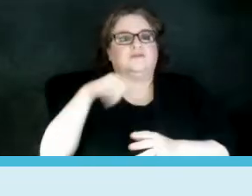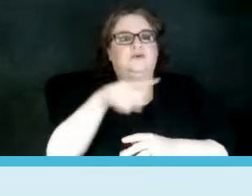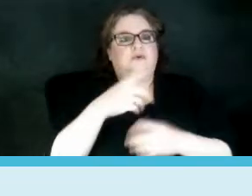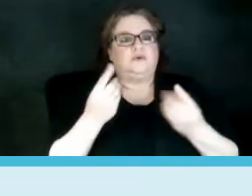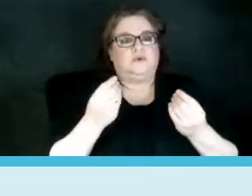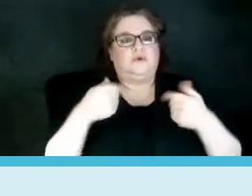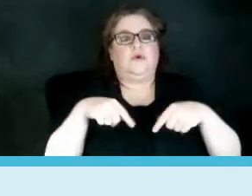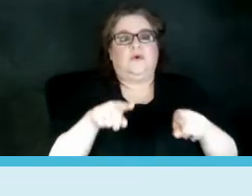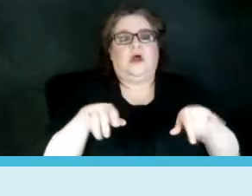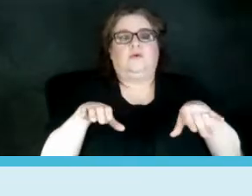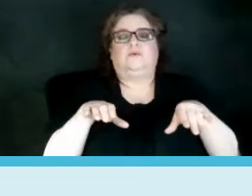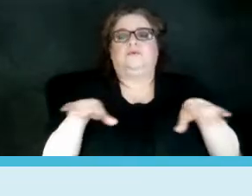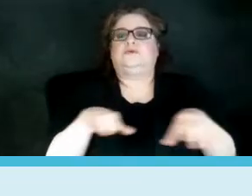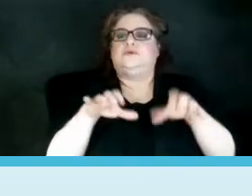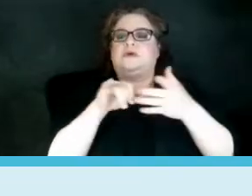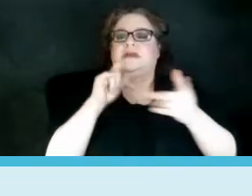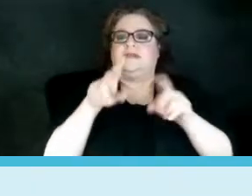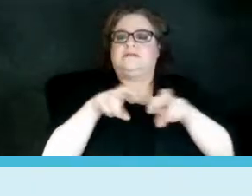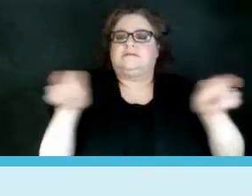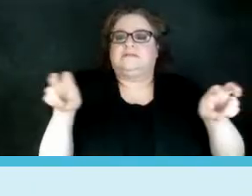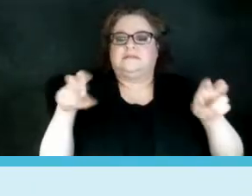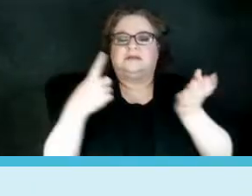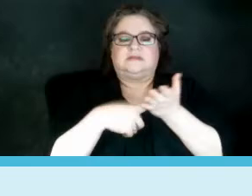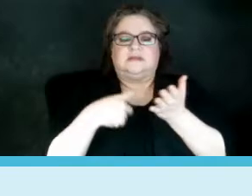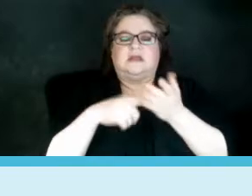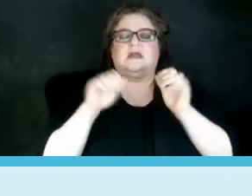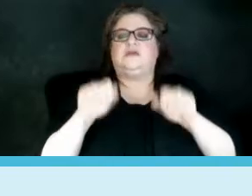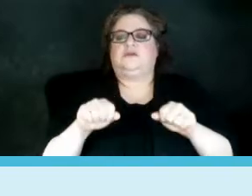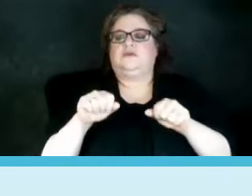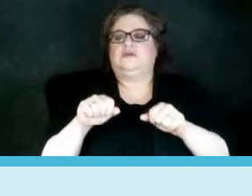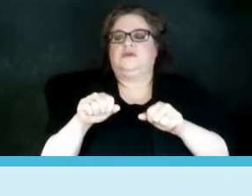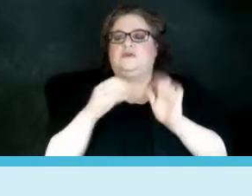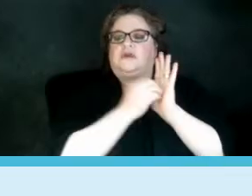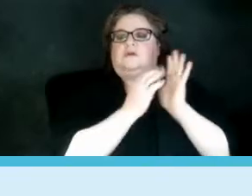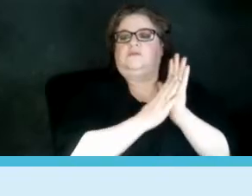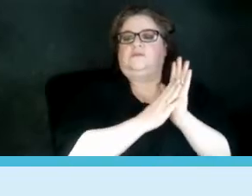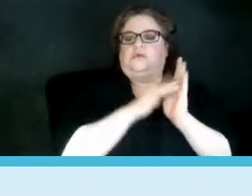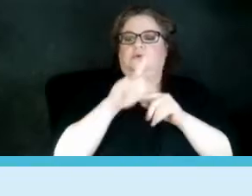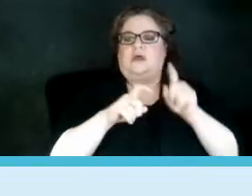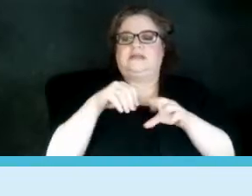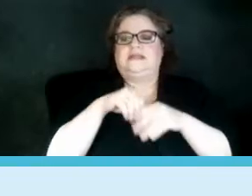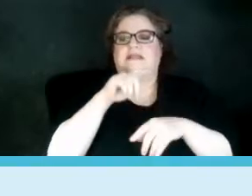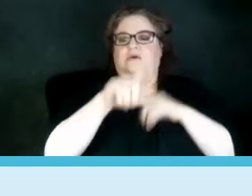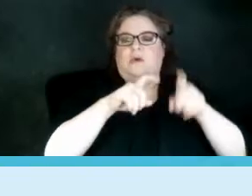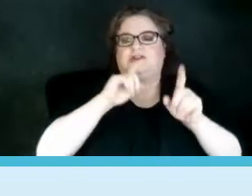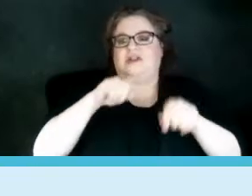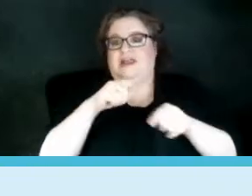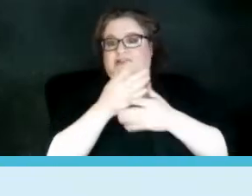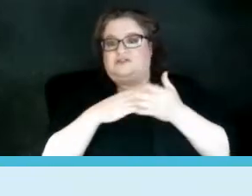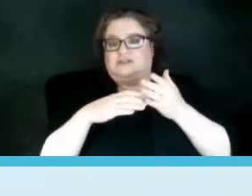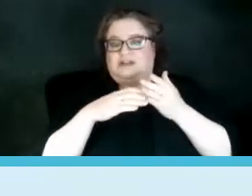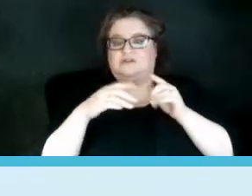while we're doing the panel discussion, you can put questions in the Q&A section for